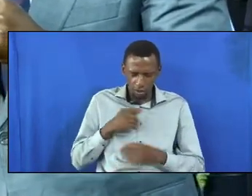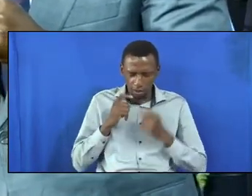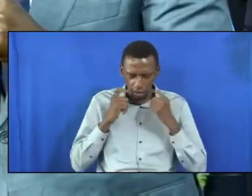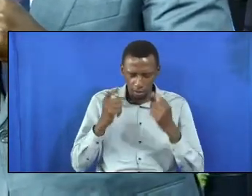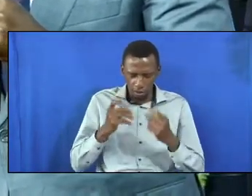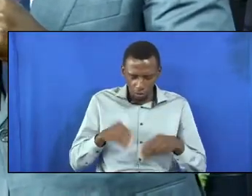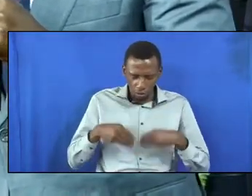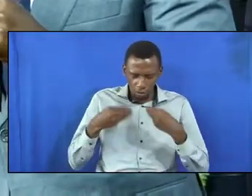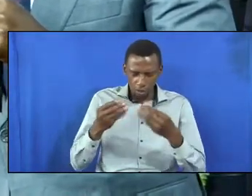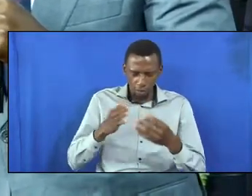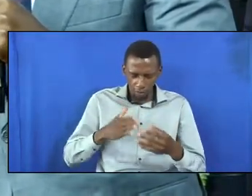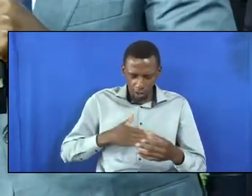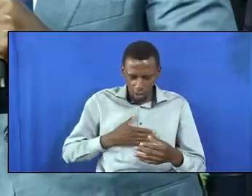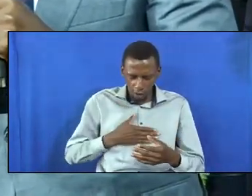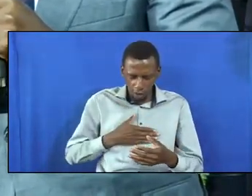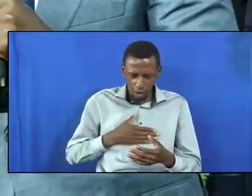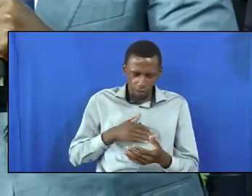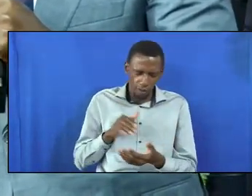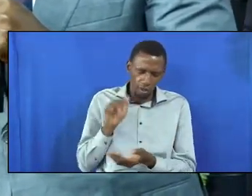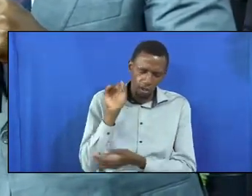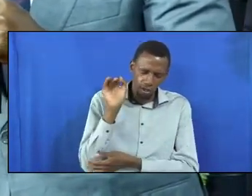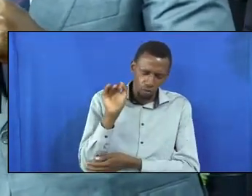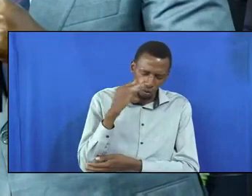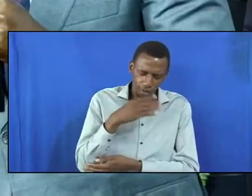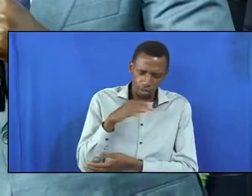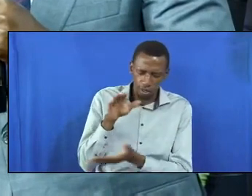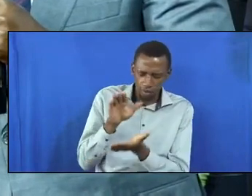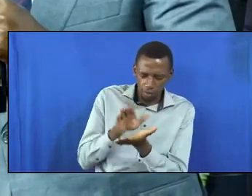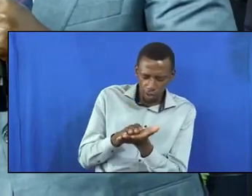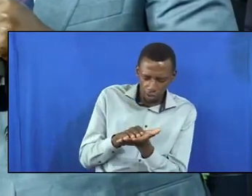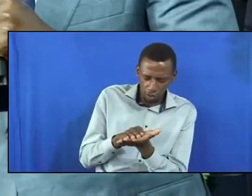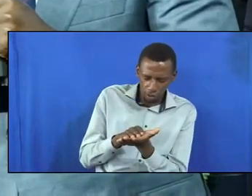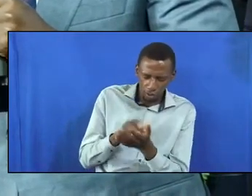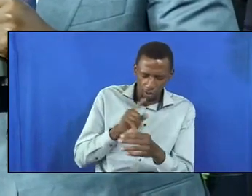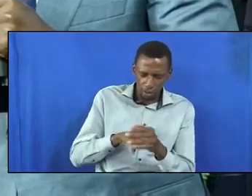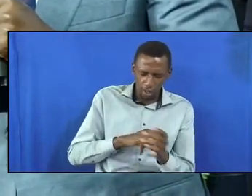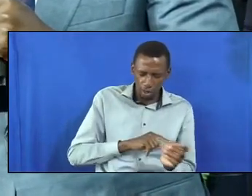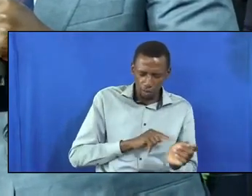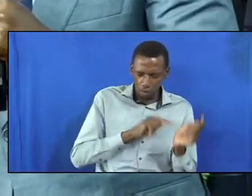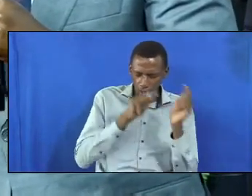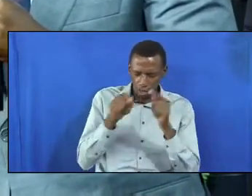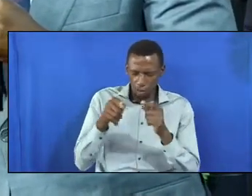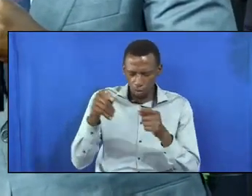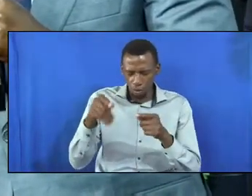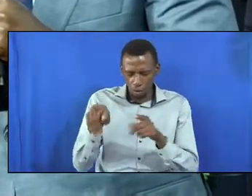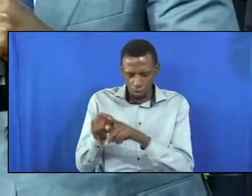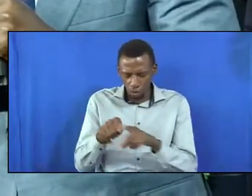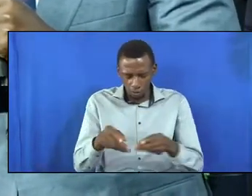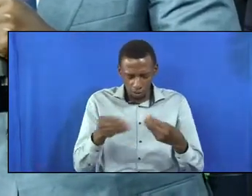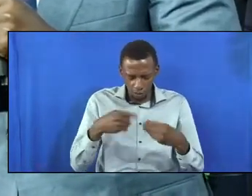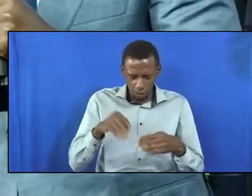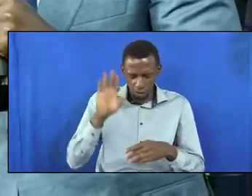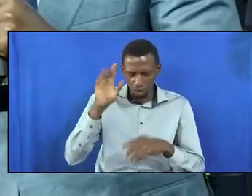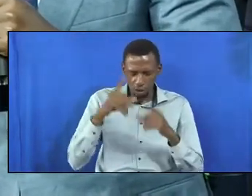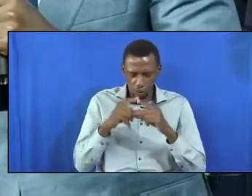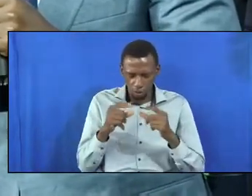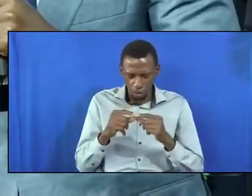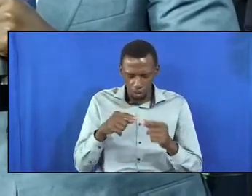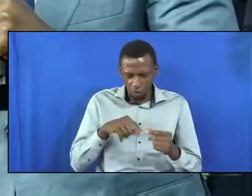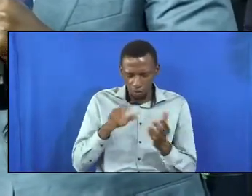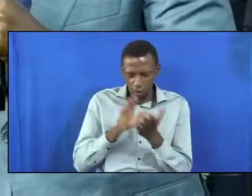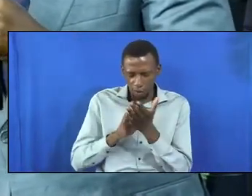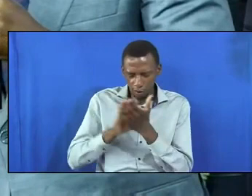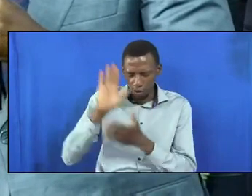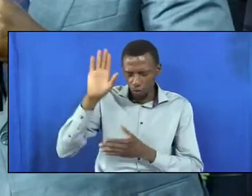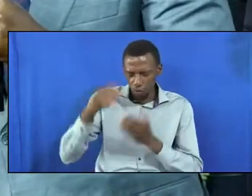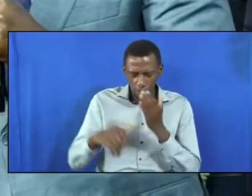requests. And as we came, Lord, you also treated us to your word. We praise your name for the very special